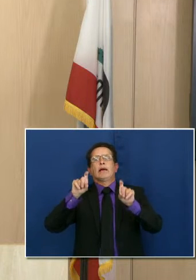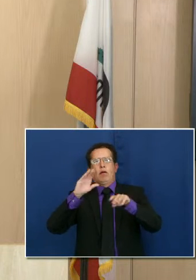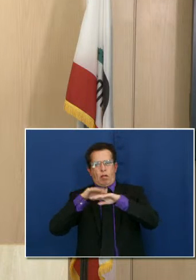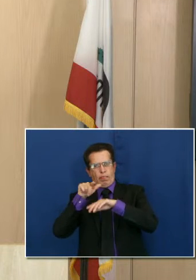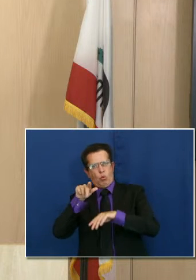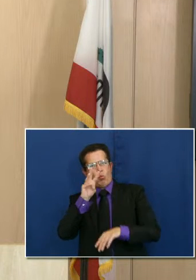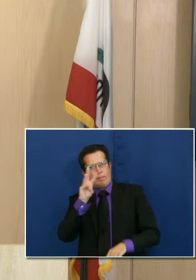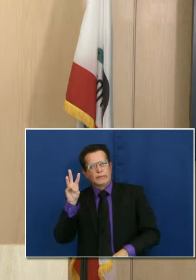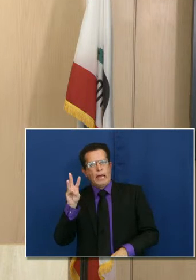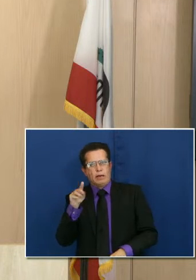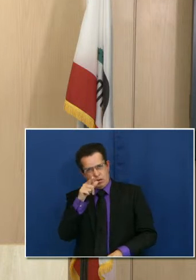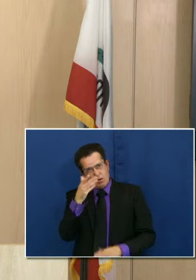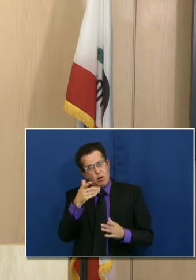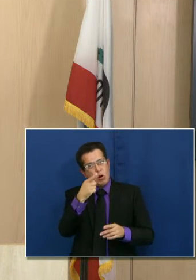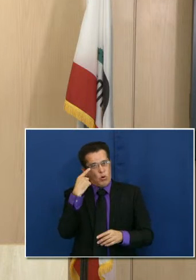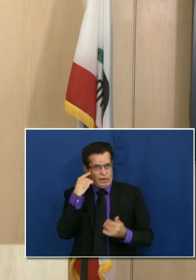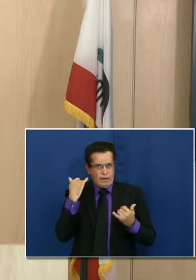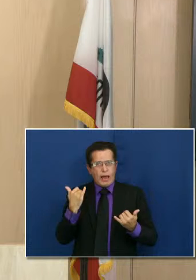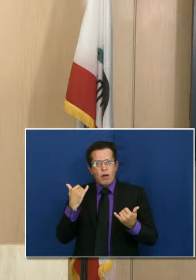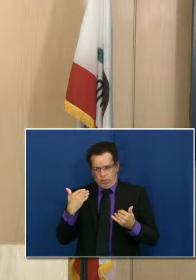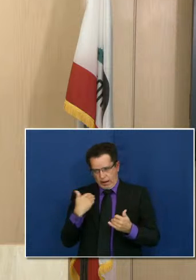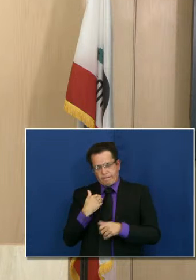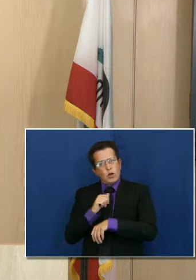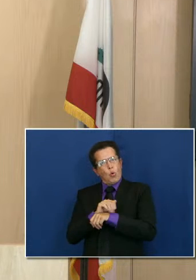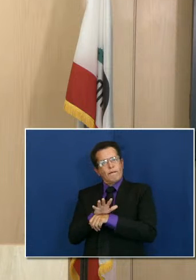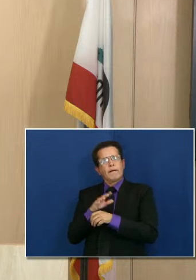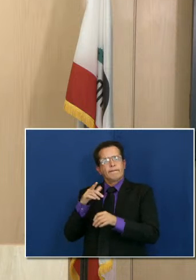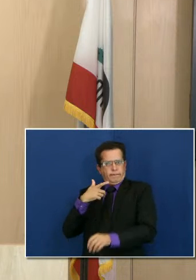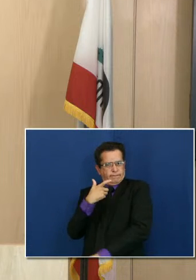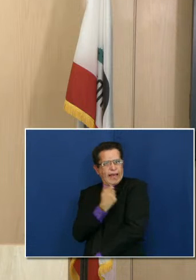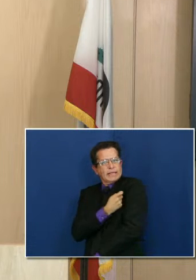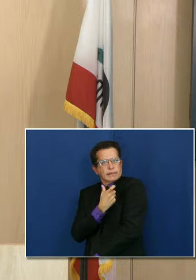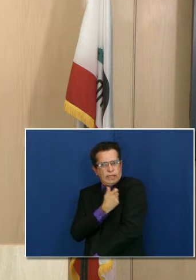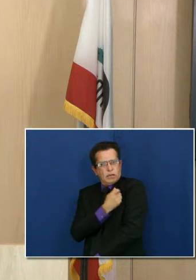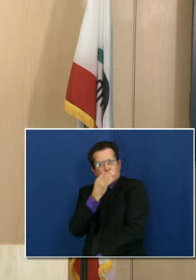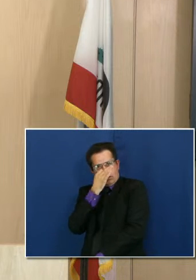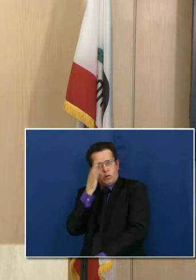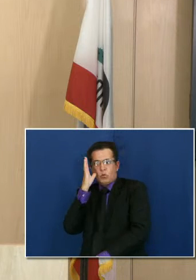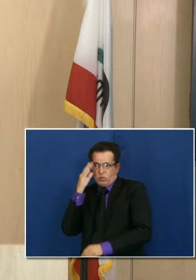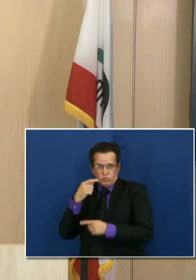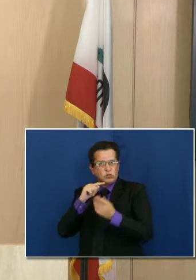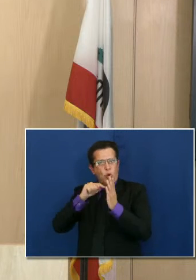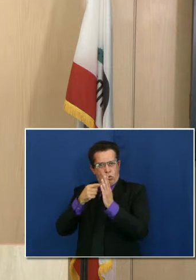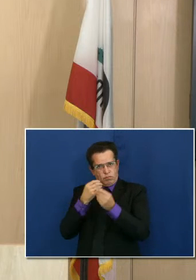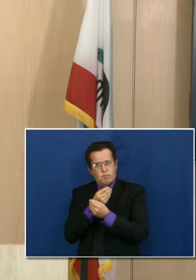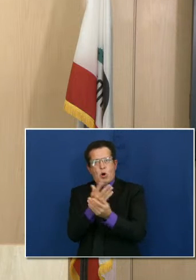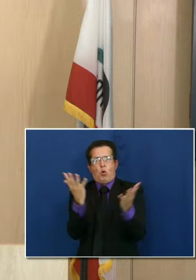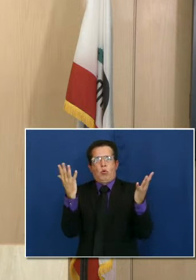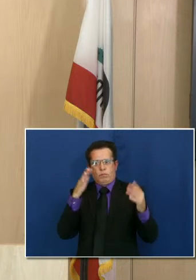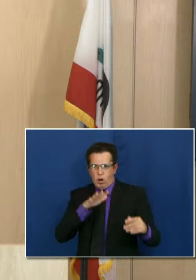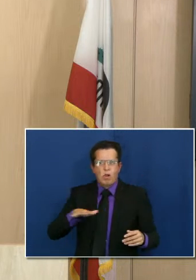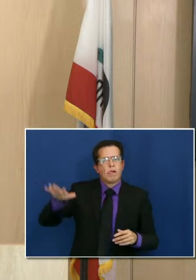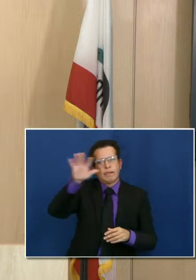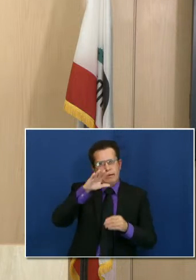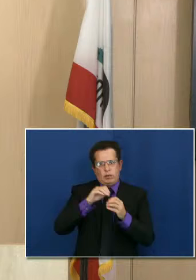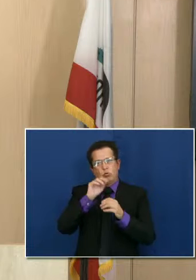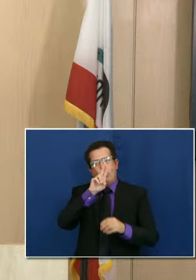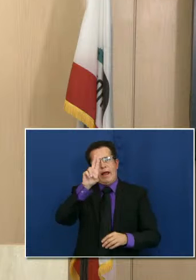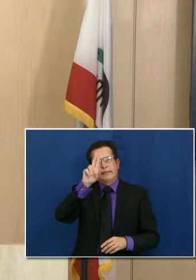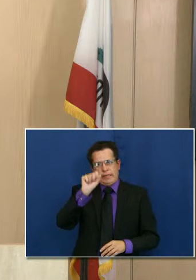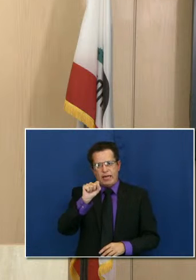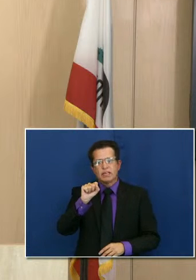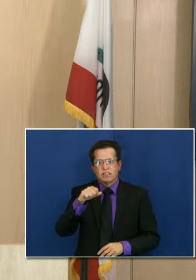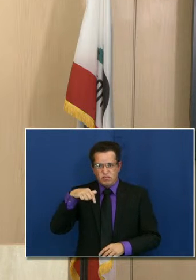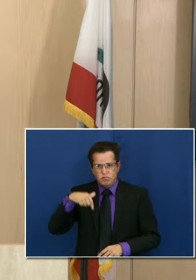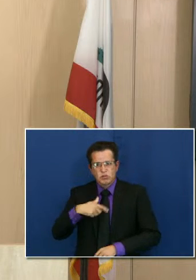help on the way. Vaccines will soon be shipped out across the nation, including here in San Diego County.